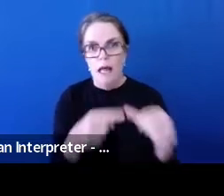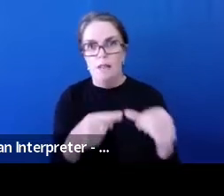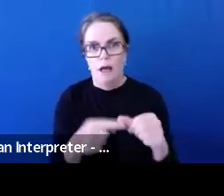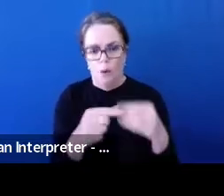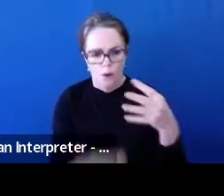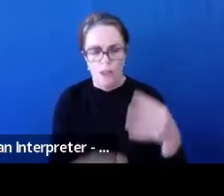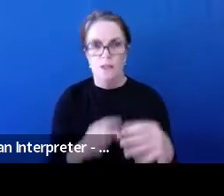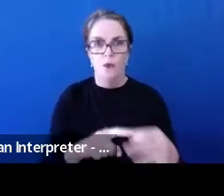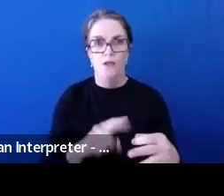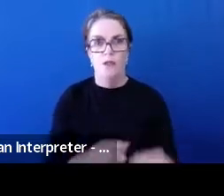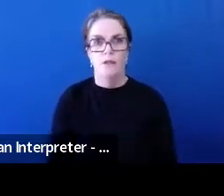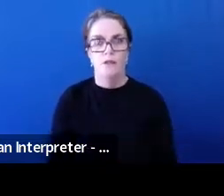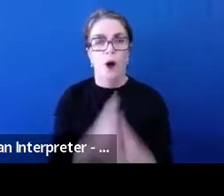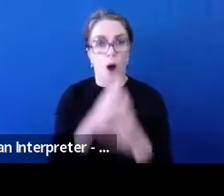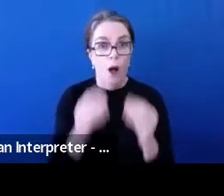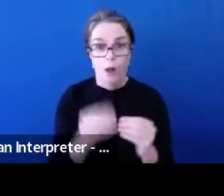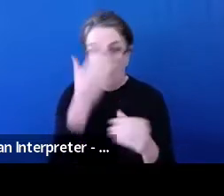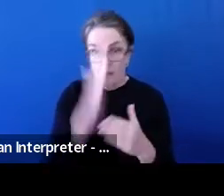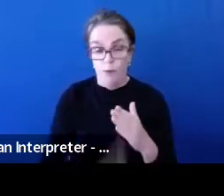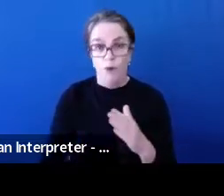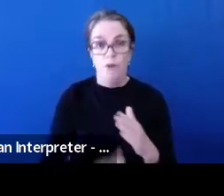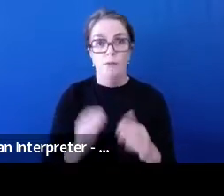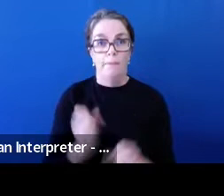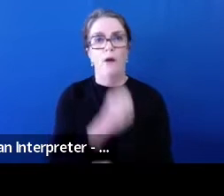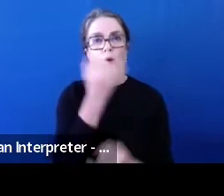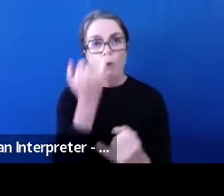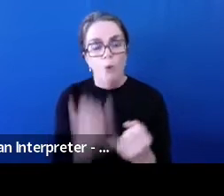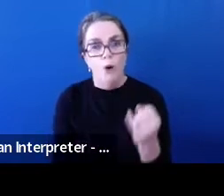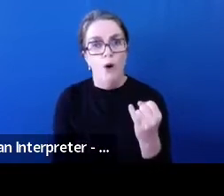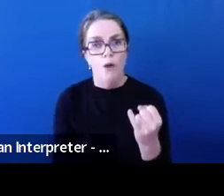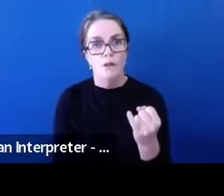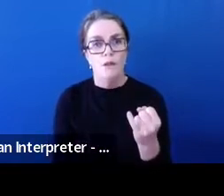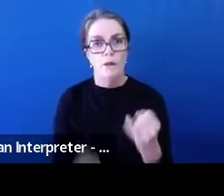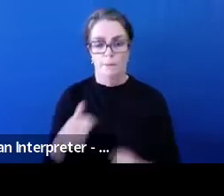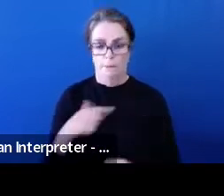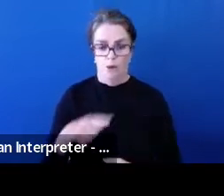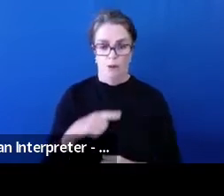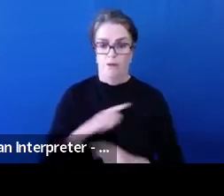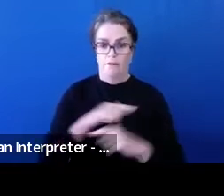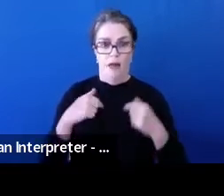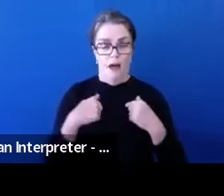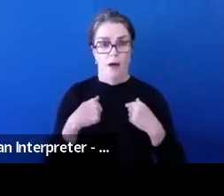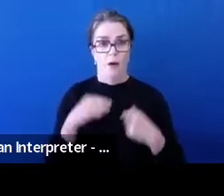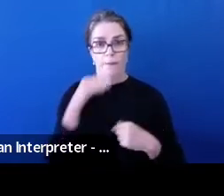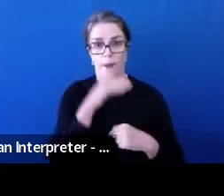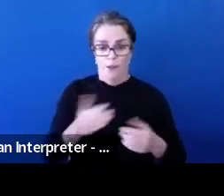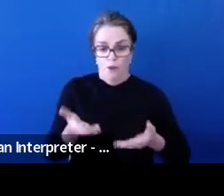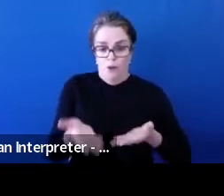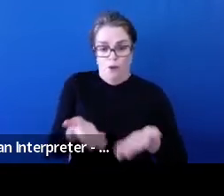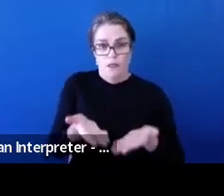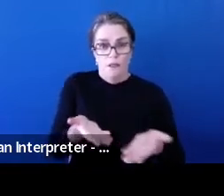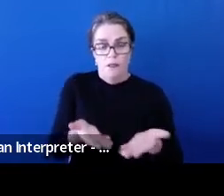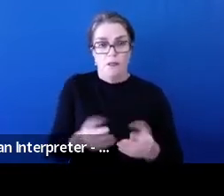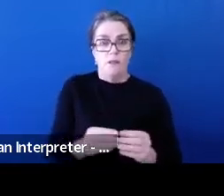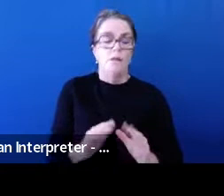was just aggravated for him by the way in which our services, and I'm not saying they were ill-intended at